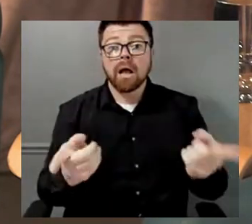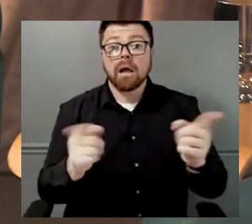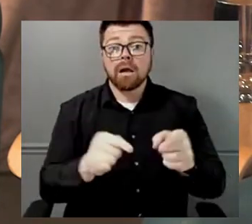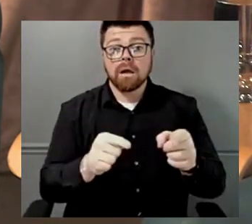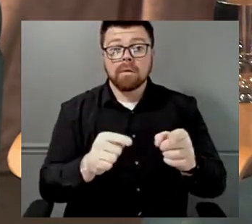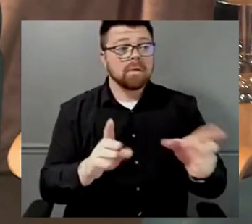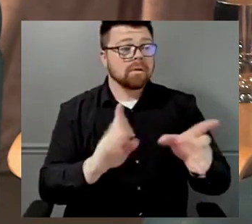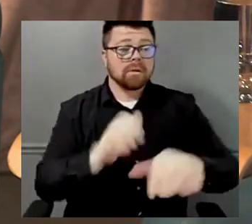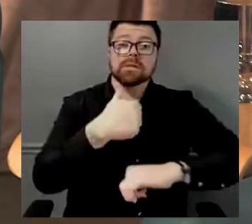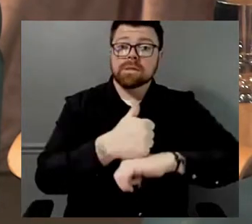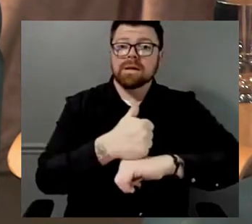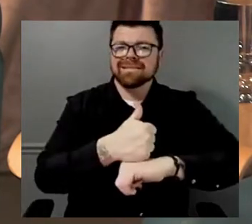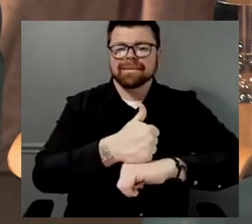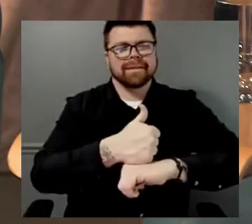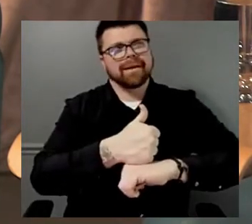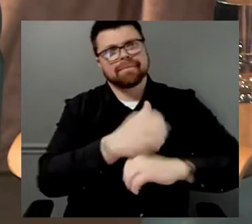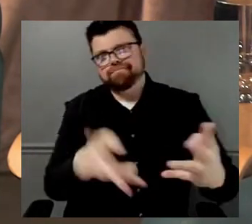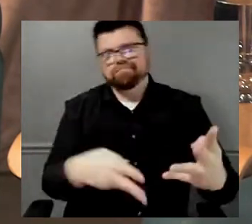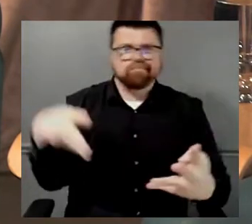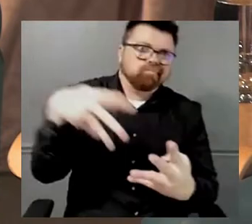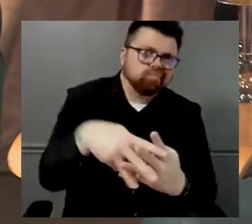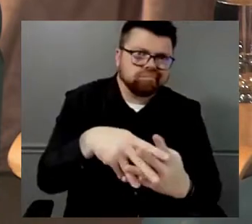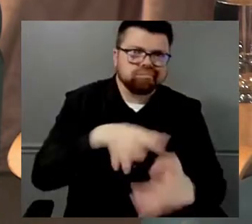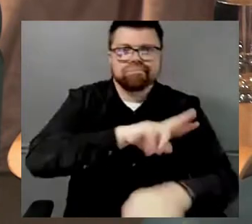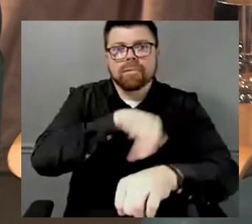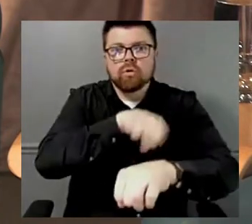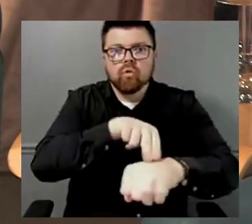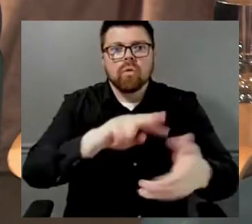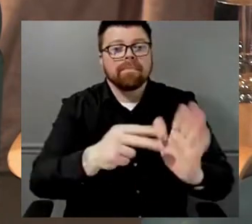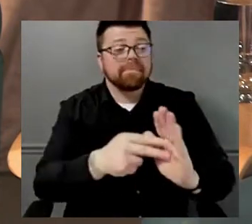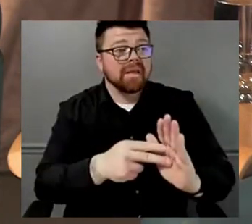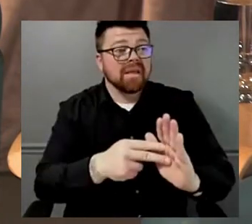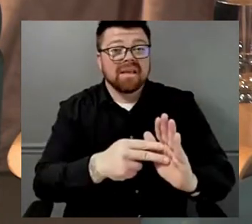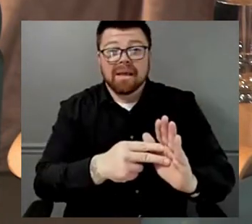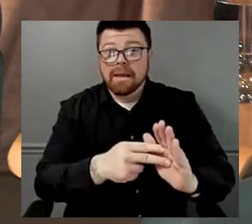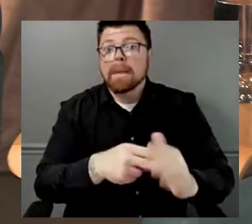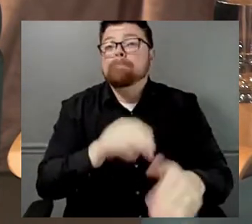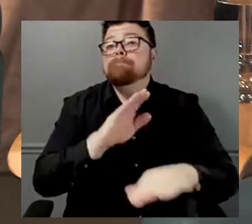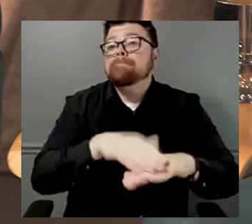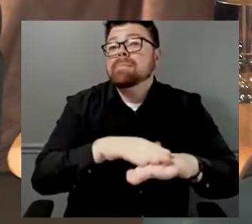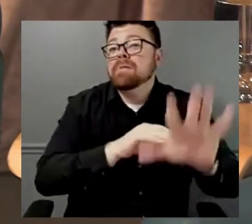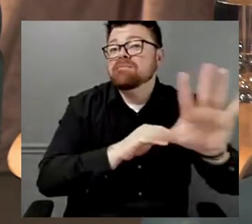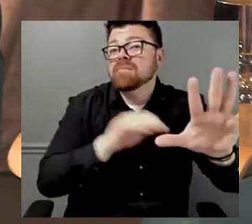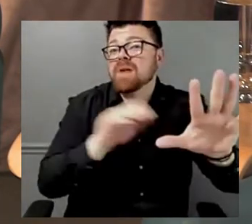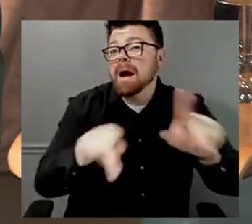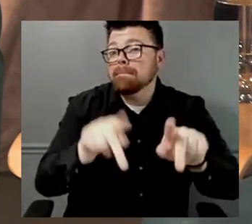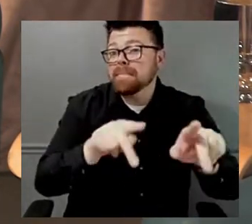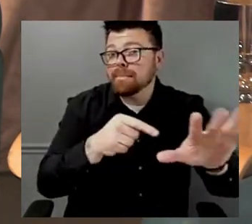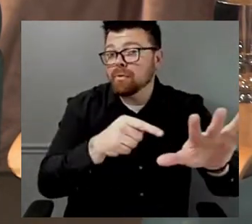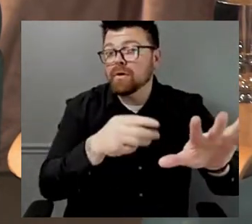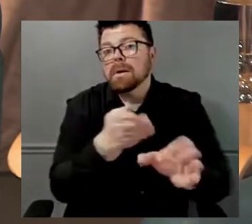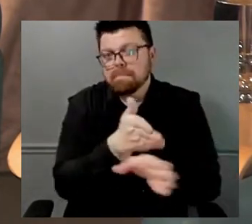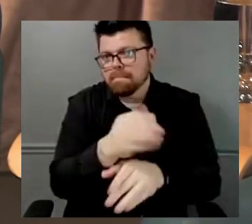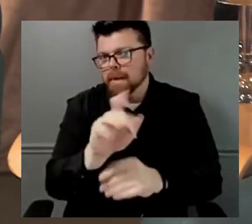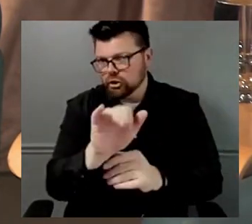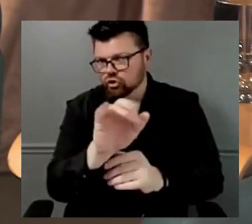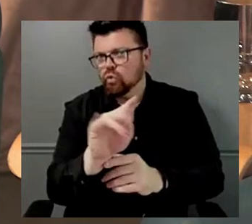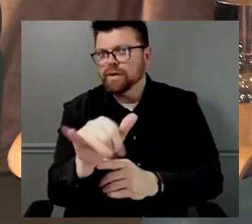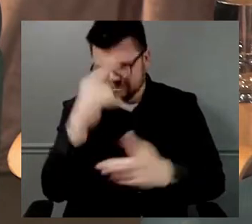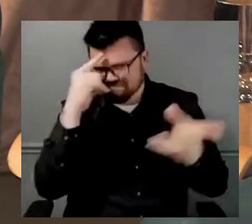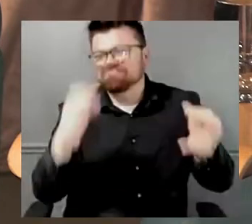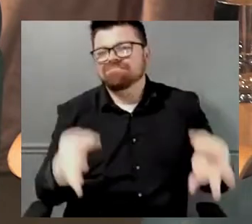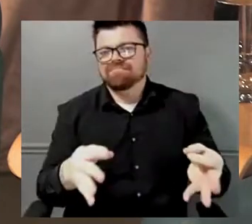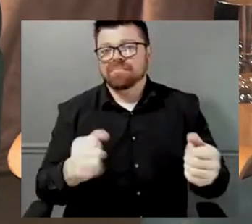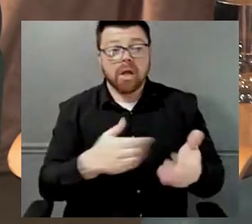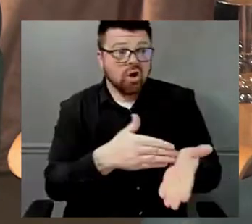built-in norm, because you have to accommodate at least five people to get that majority. Mm-hmm. And often they're not